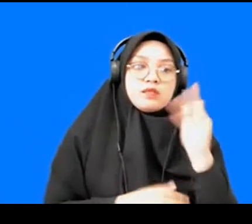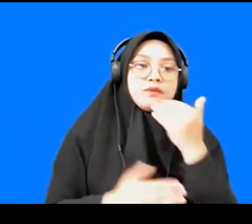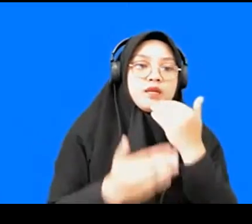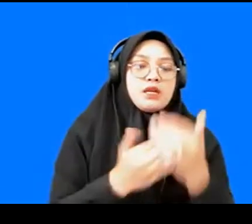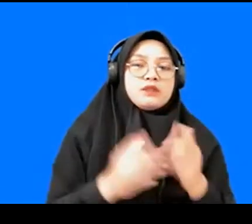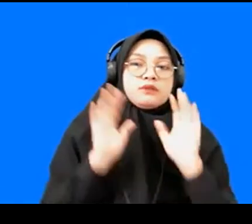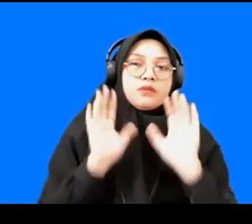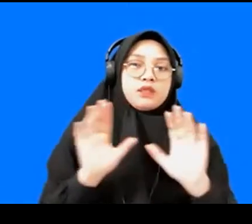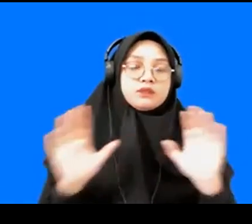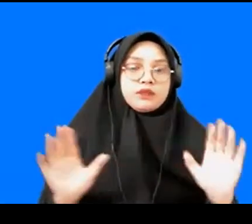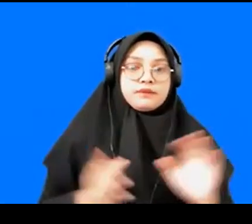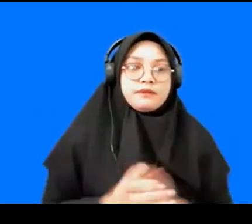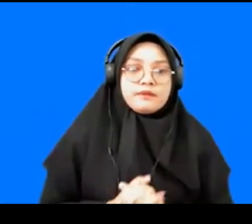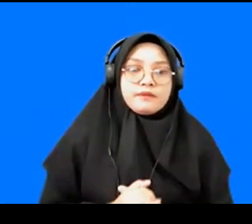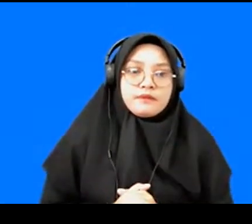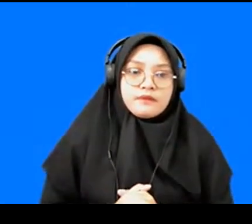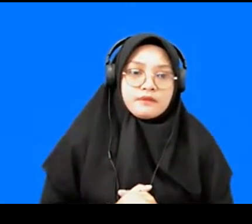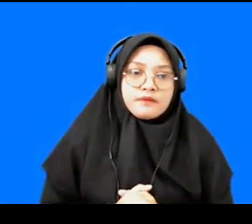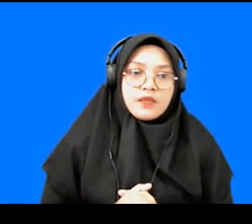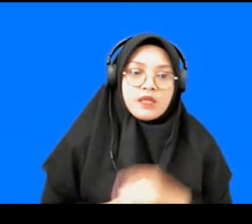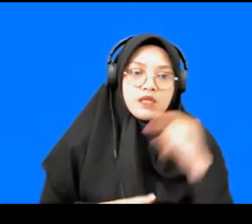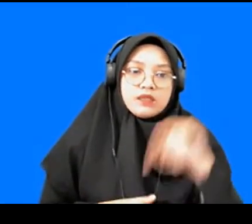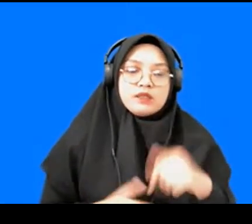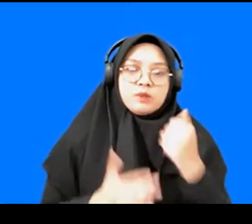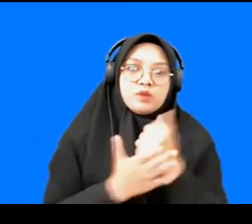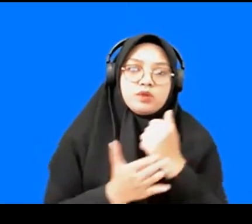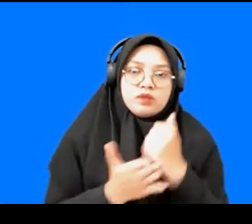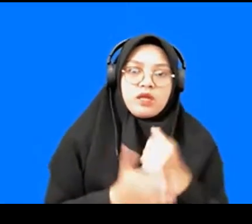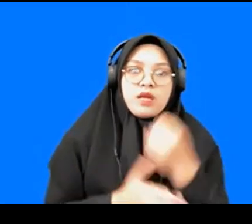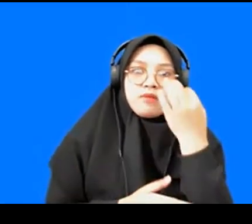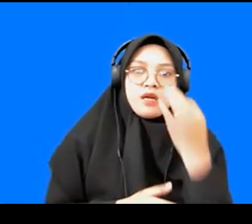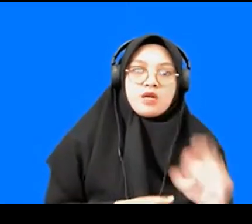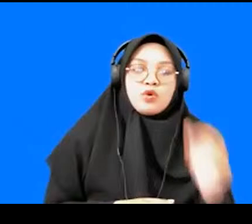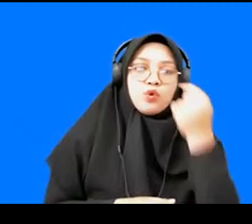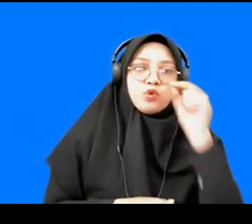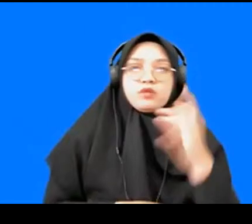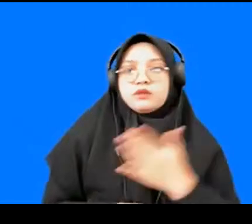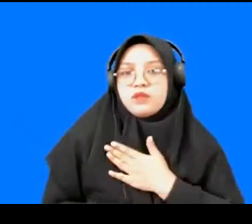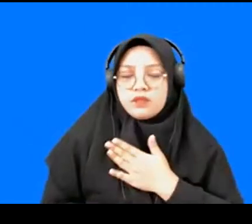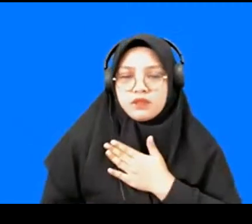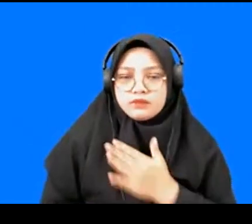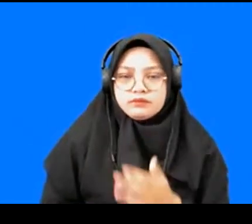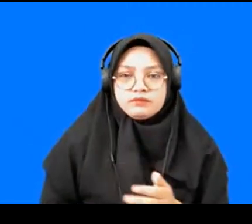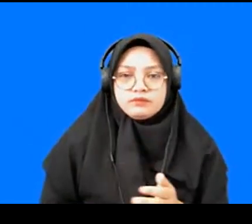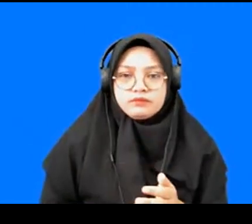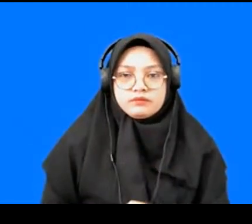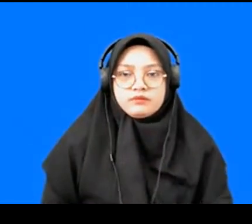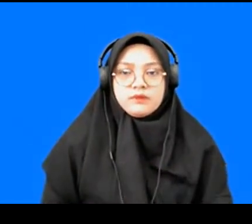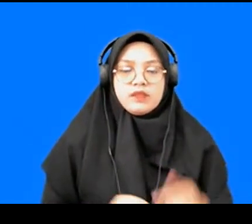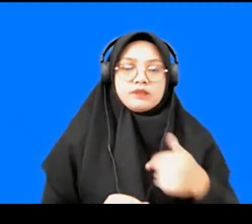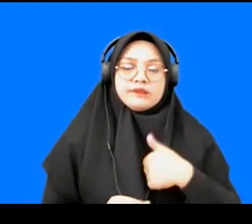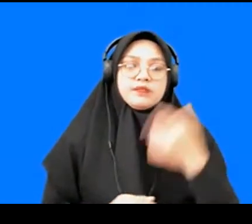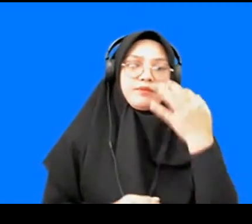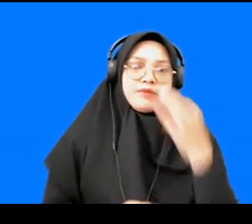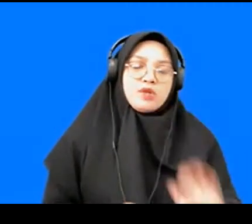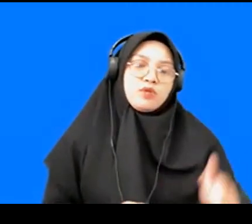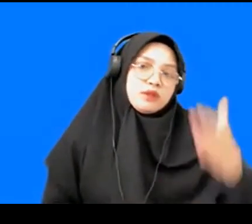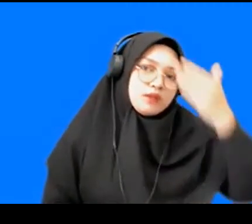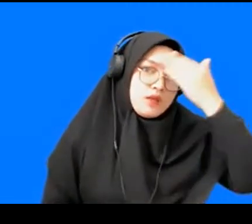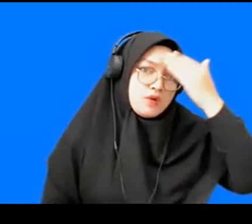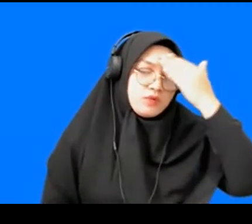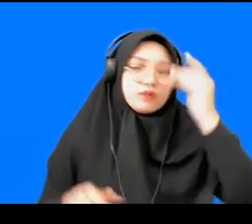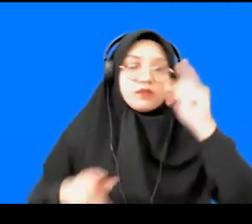This is actually new for me that I just find out that we can actually tax the